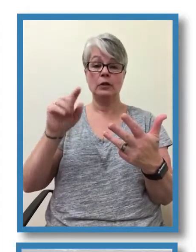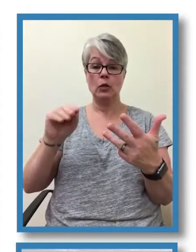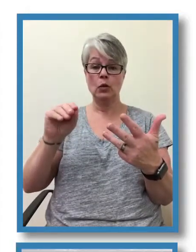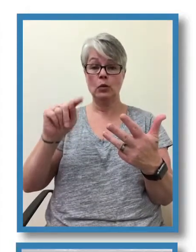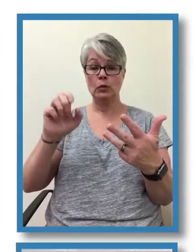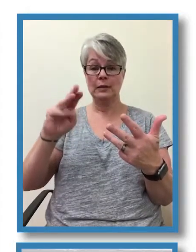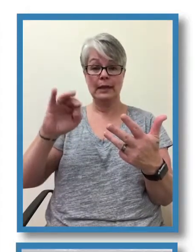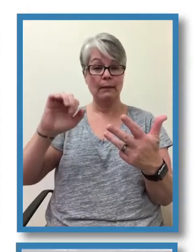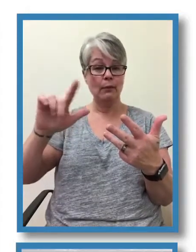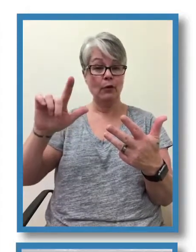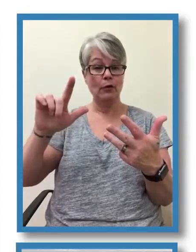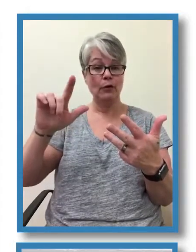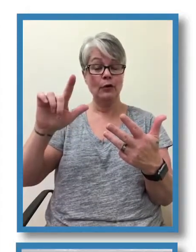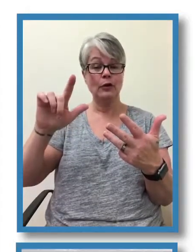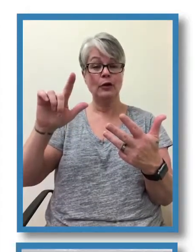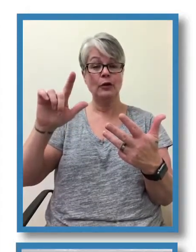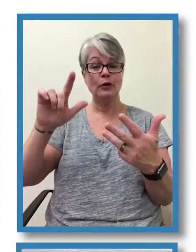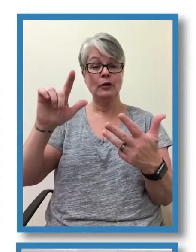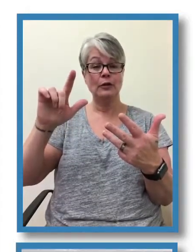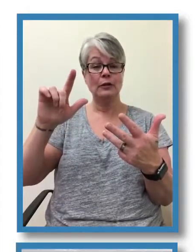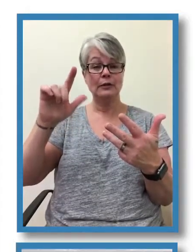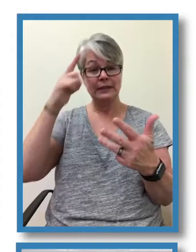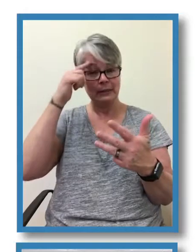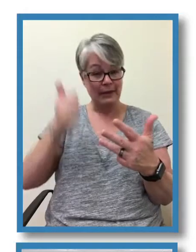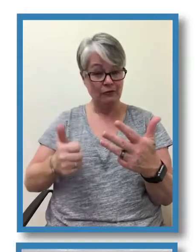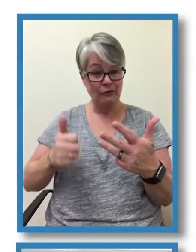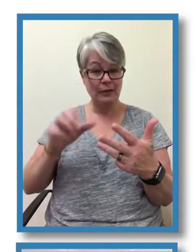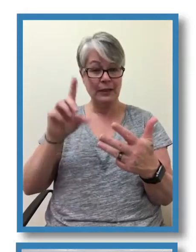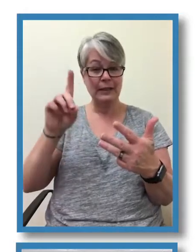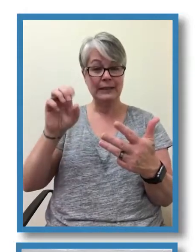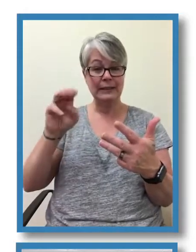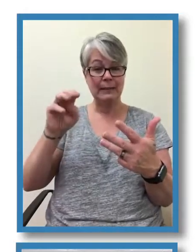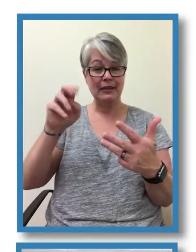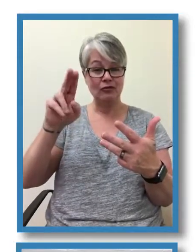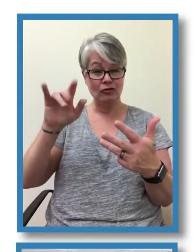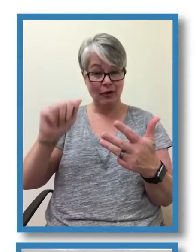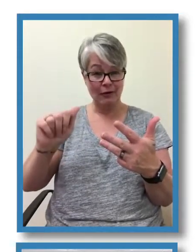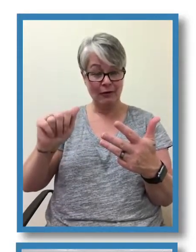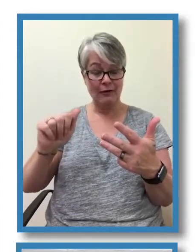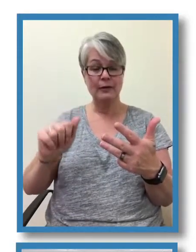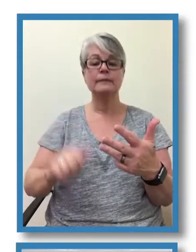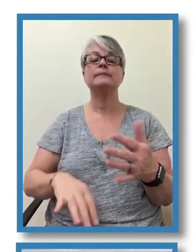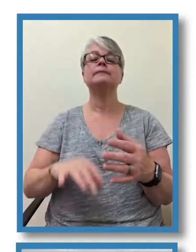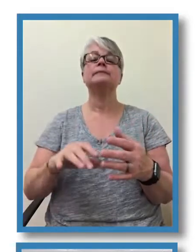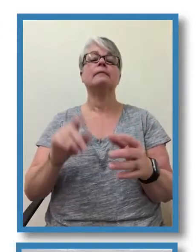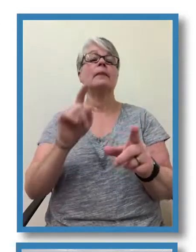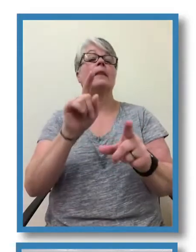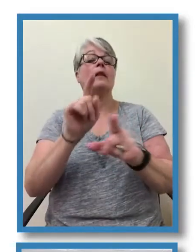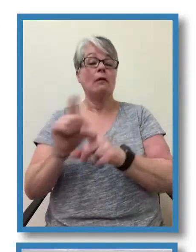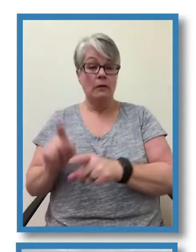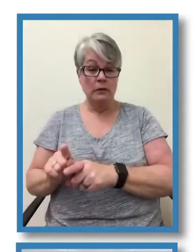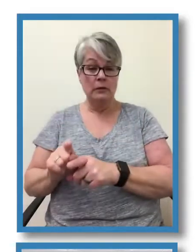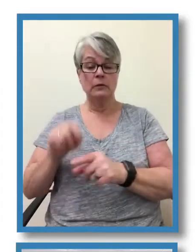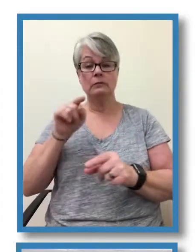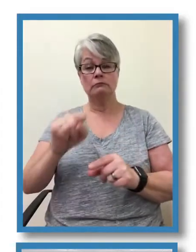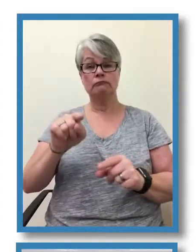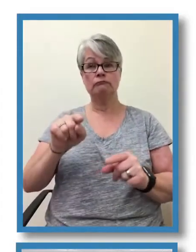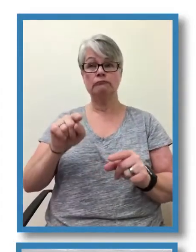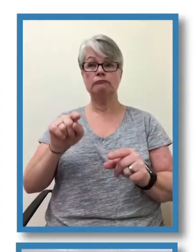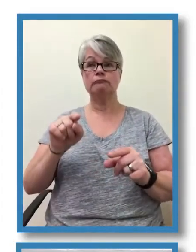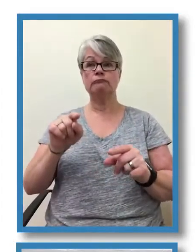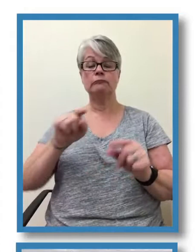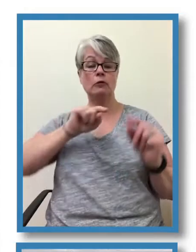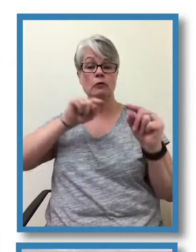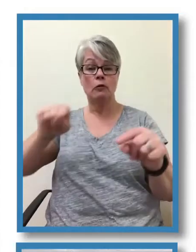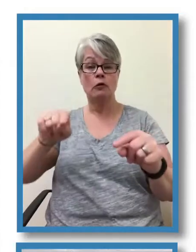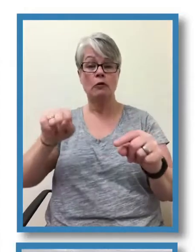go and see a family doctor, certainly what we would hope you might expect when you see the family physicians, the family health teams, and